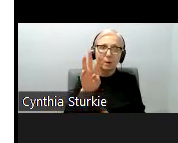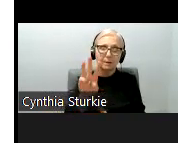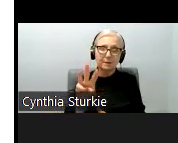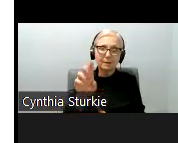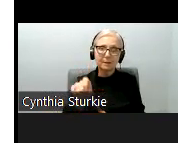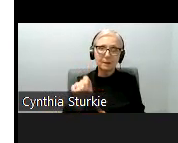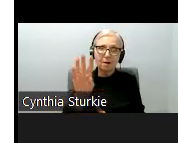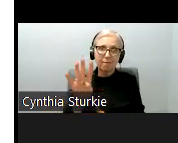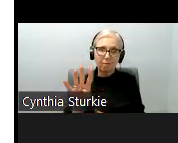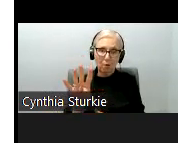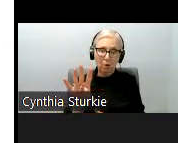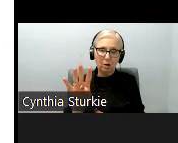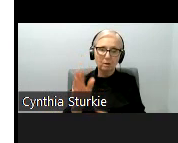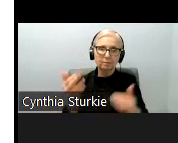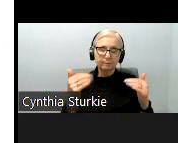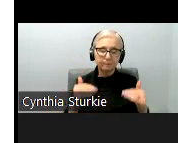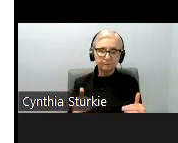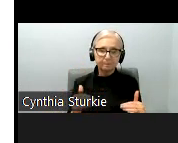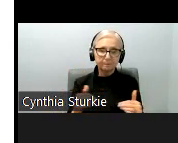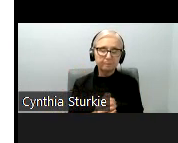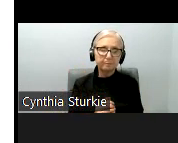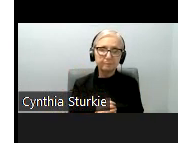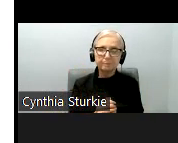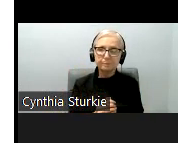7.6.4. Next slide.